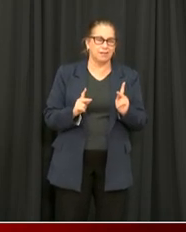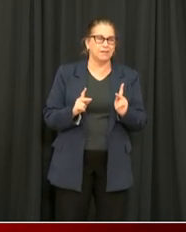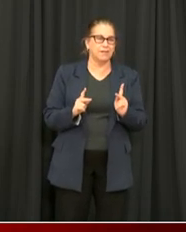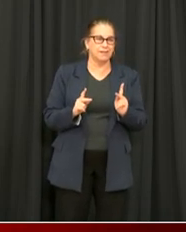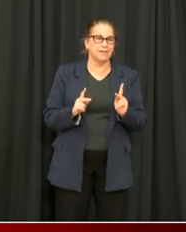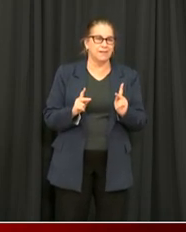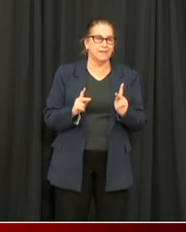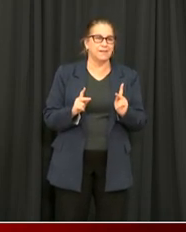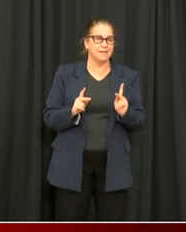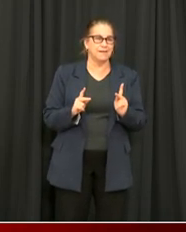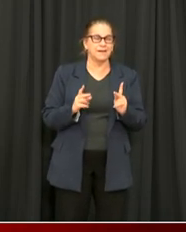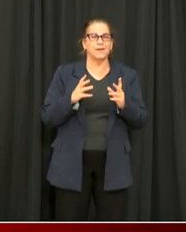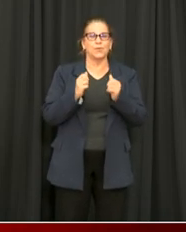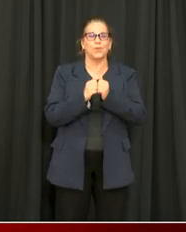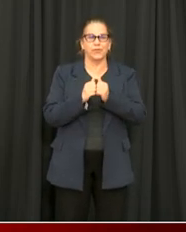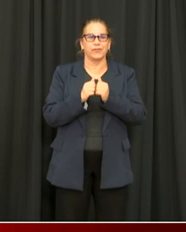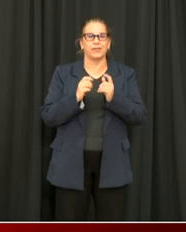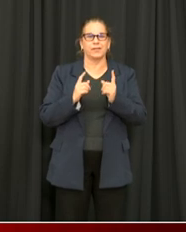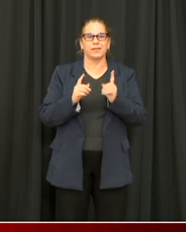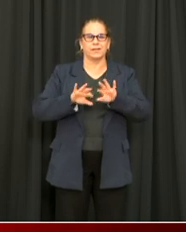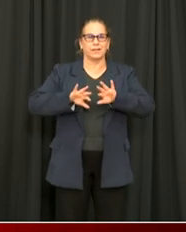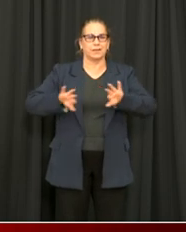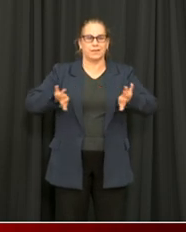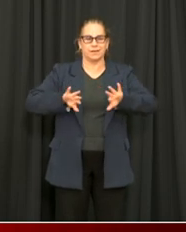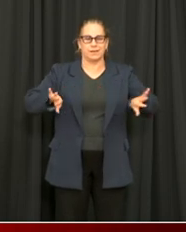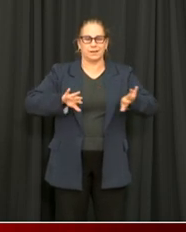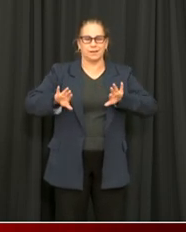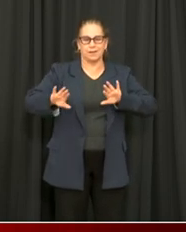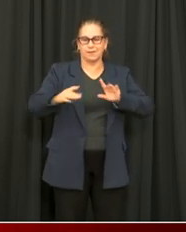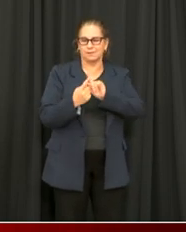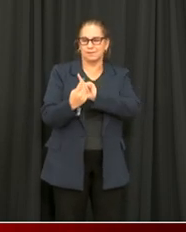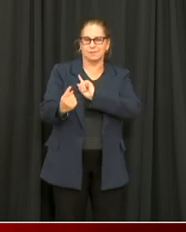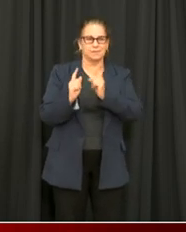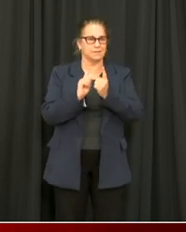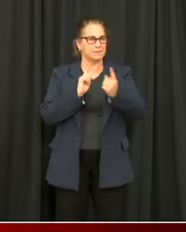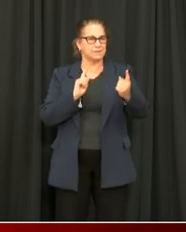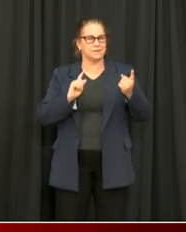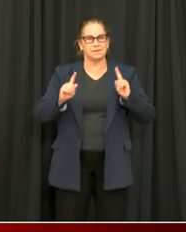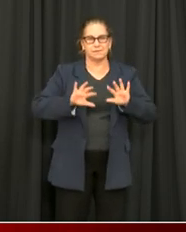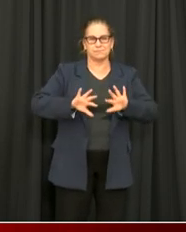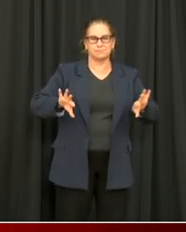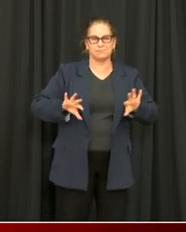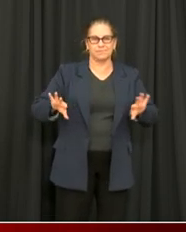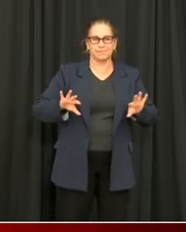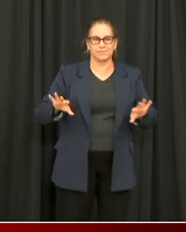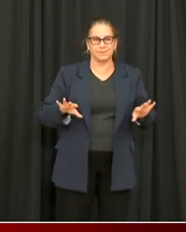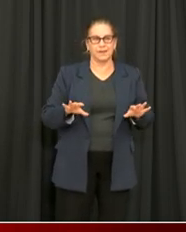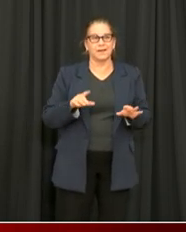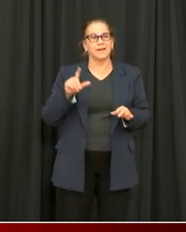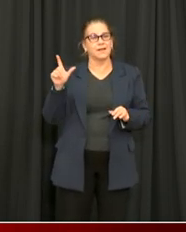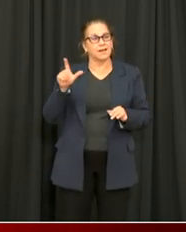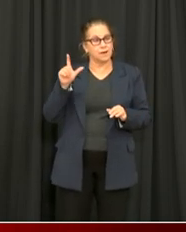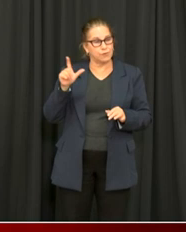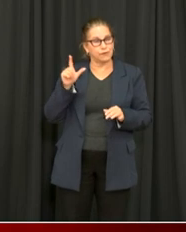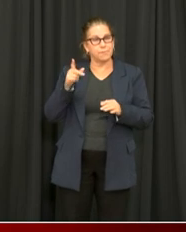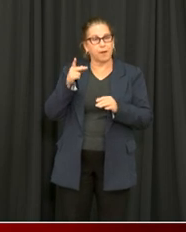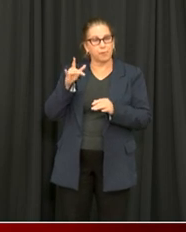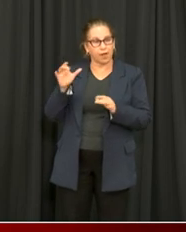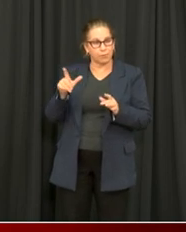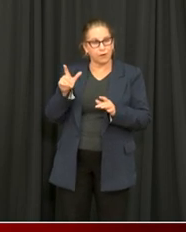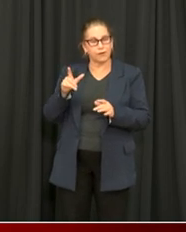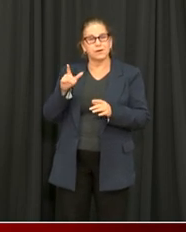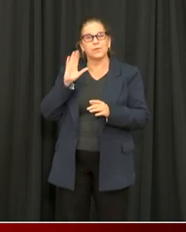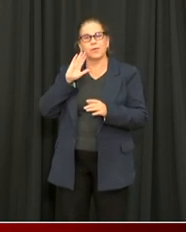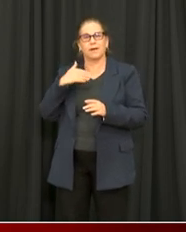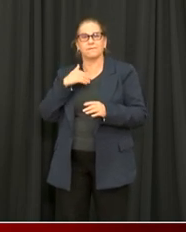distancing protocols and other safeguards. Libraries may operate at 50% capacity.